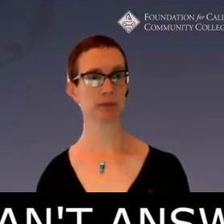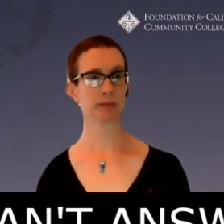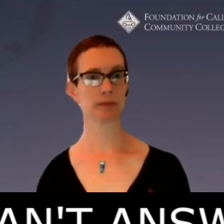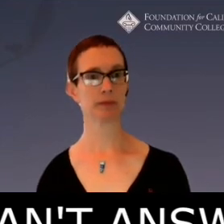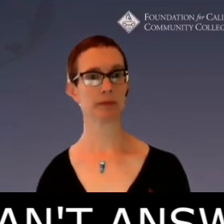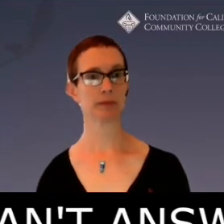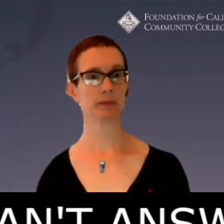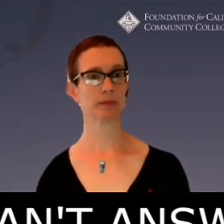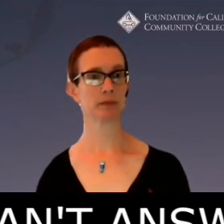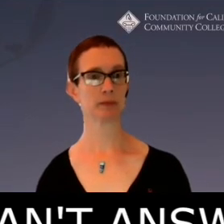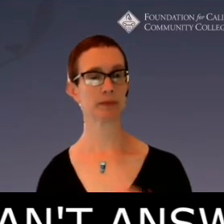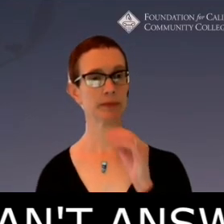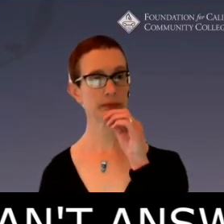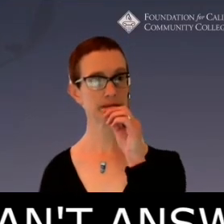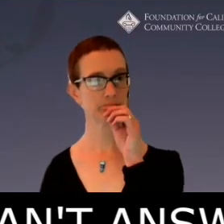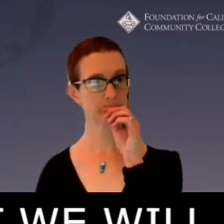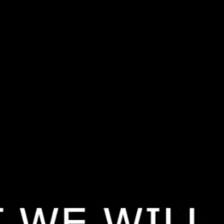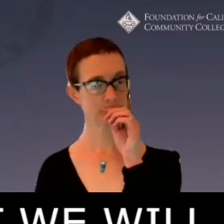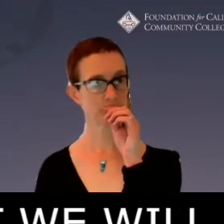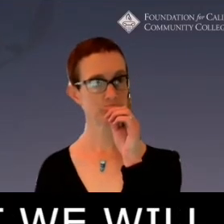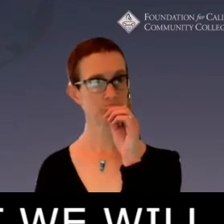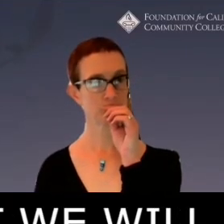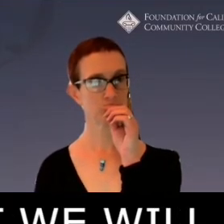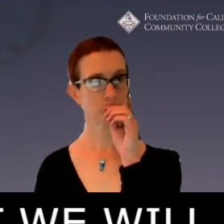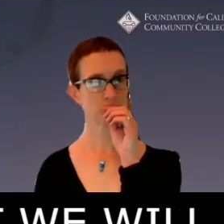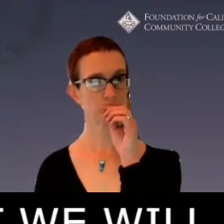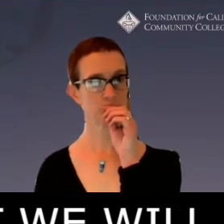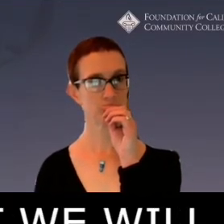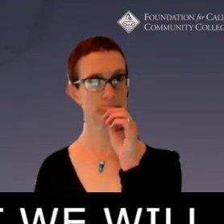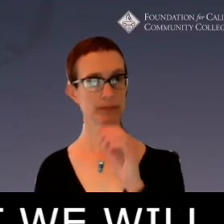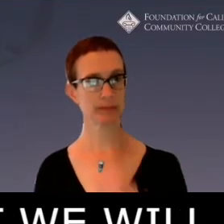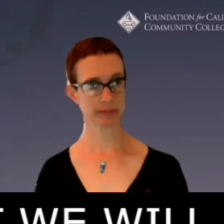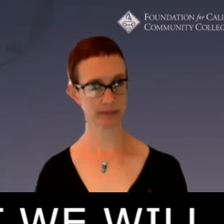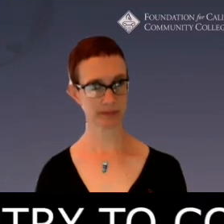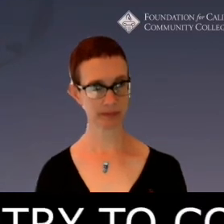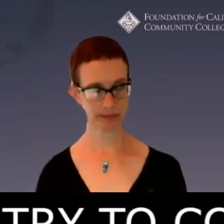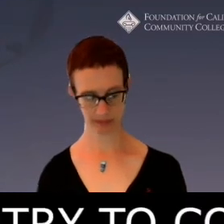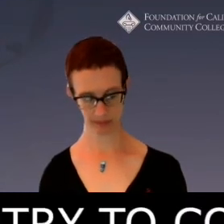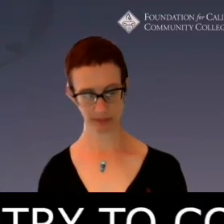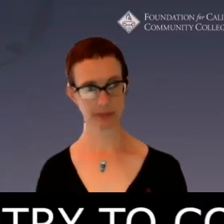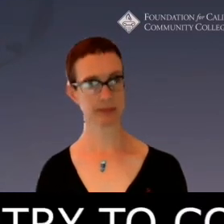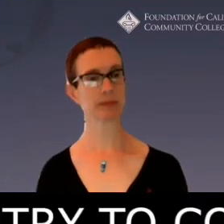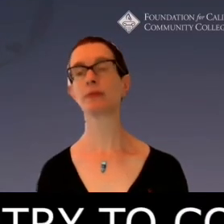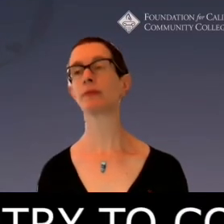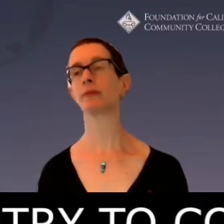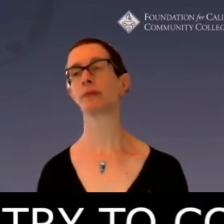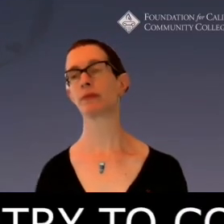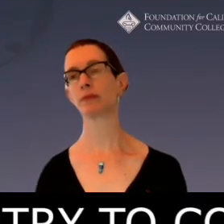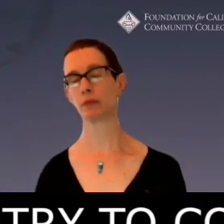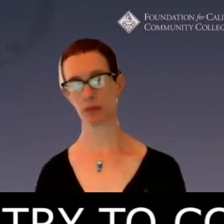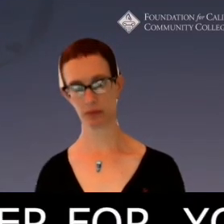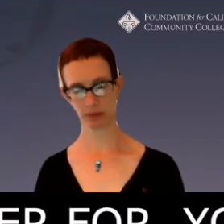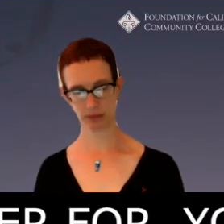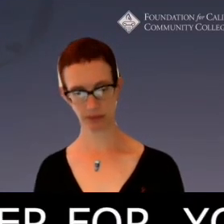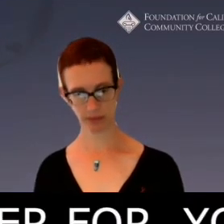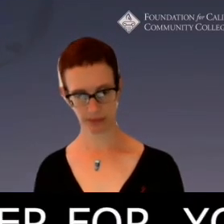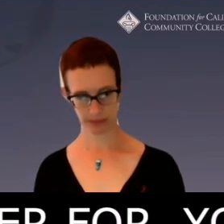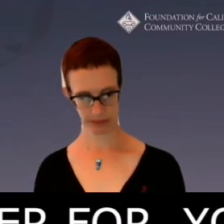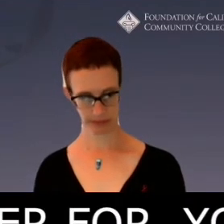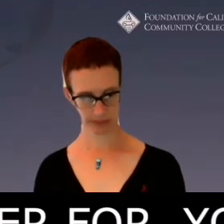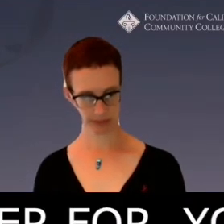But we will definitely reconvene and try to come up with a definitive answer for you. Thank you so much. Okay.